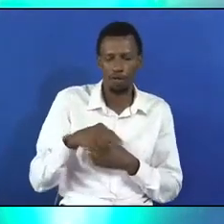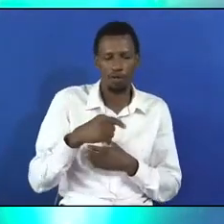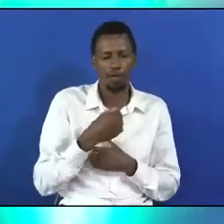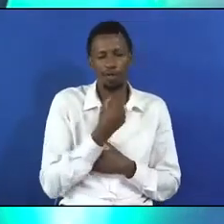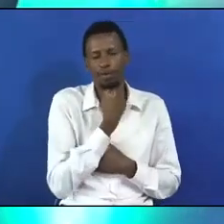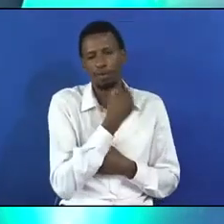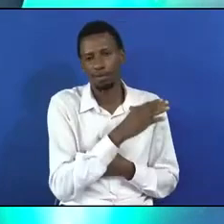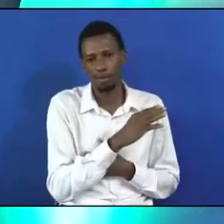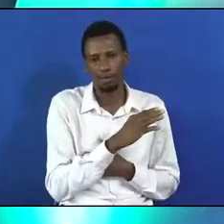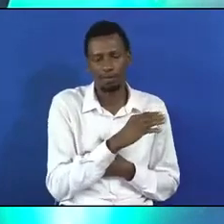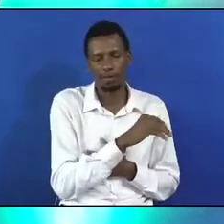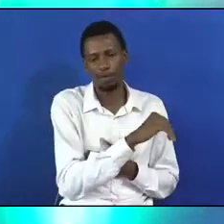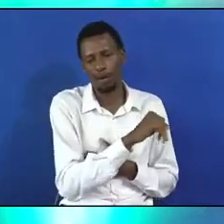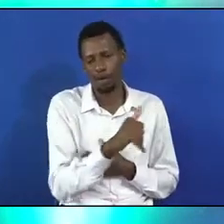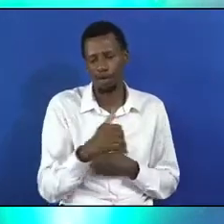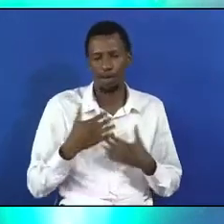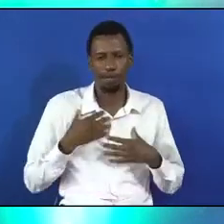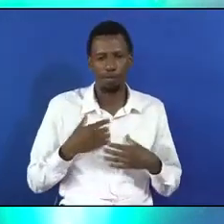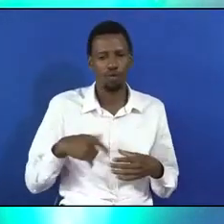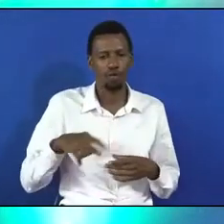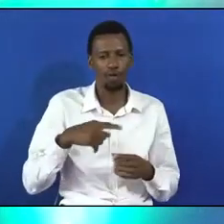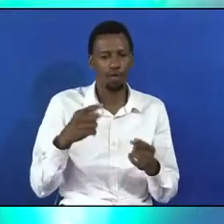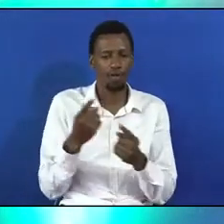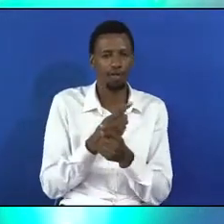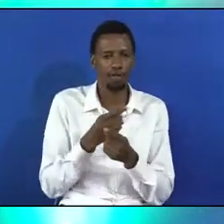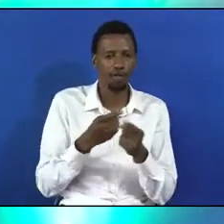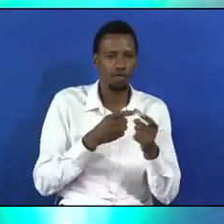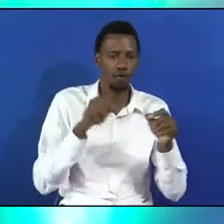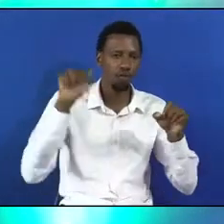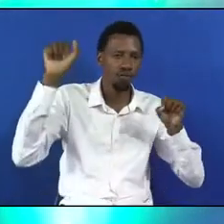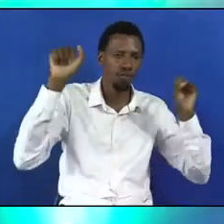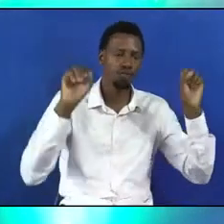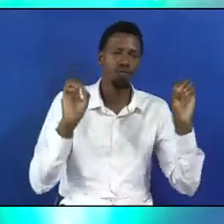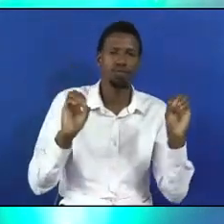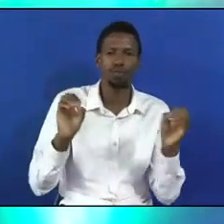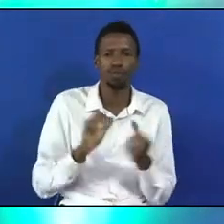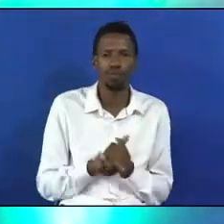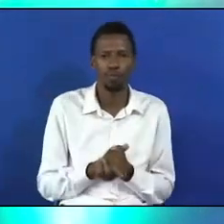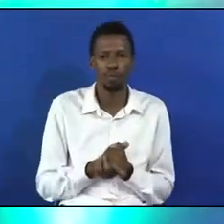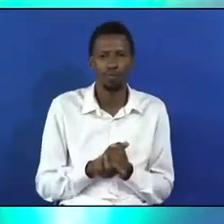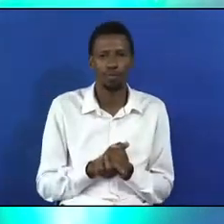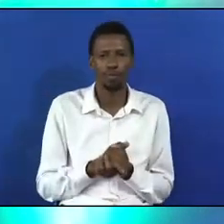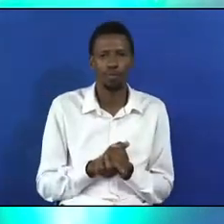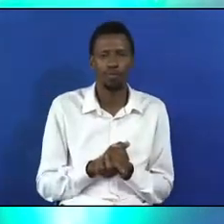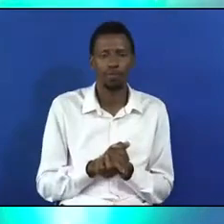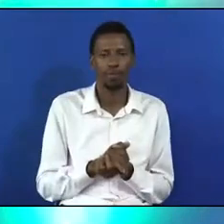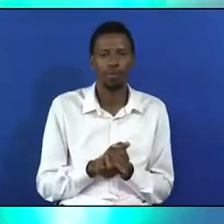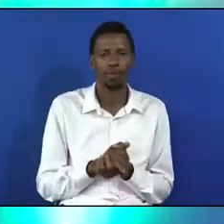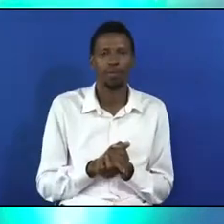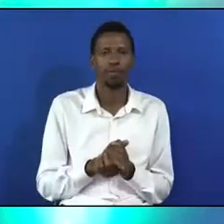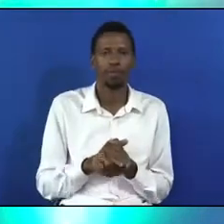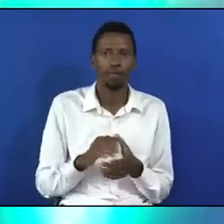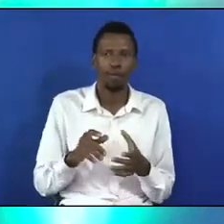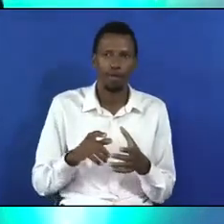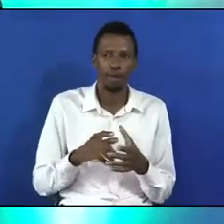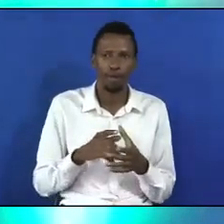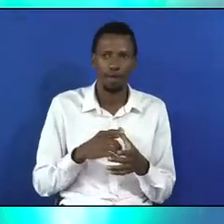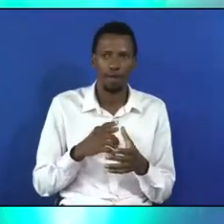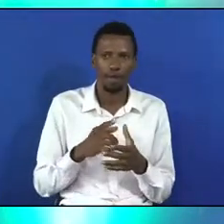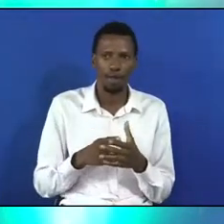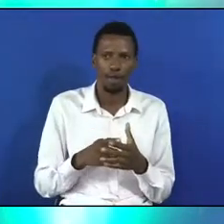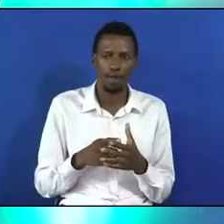We are not different from Cain. And the Lord today is speaking to each and every one of us,